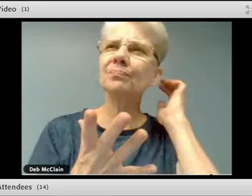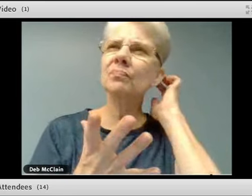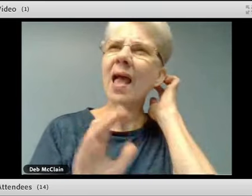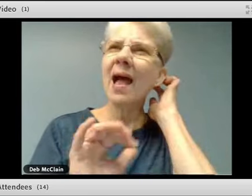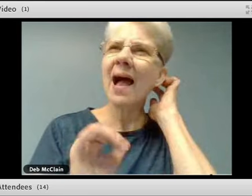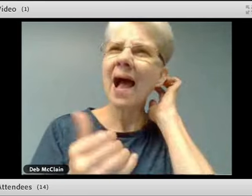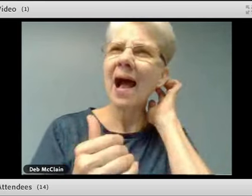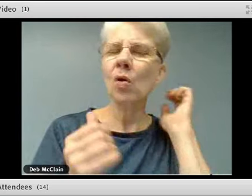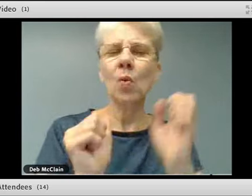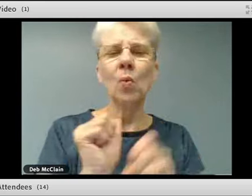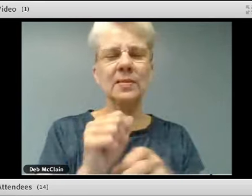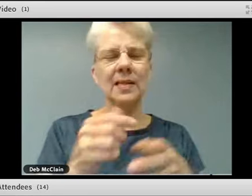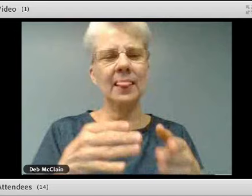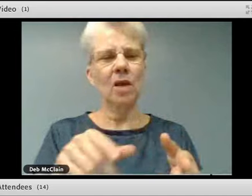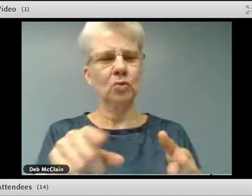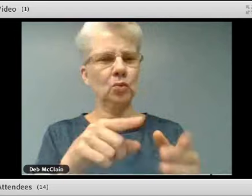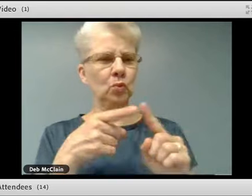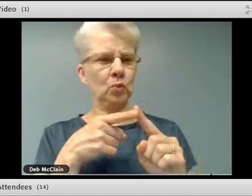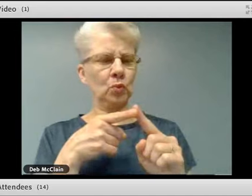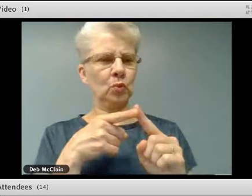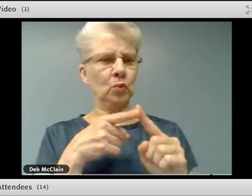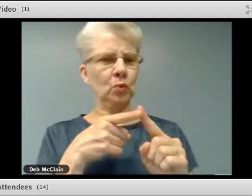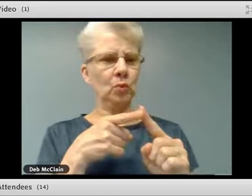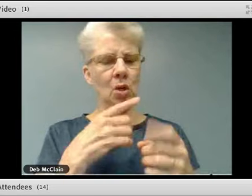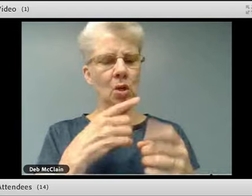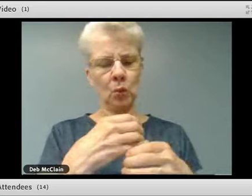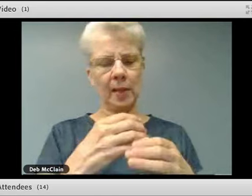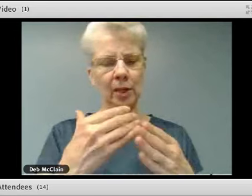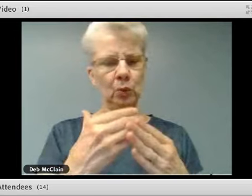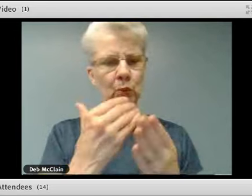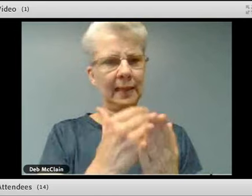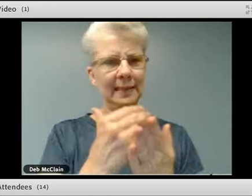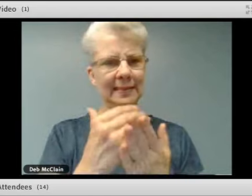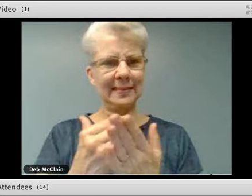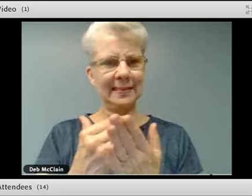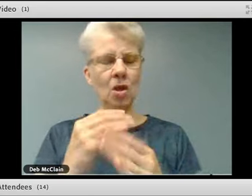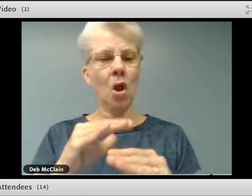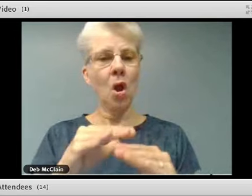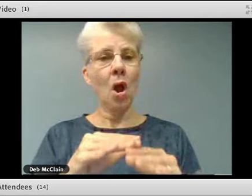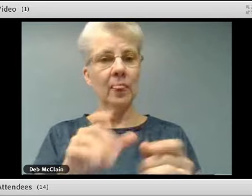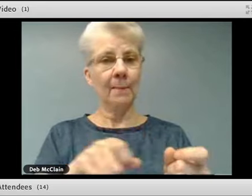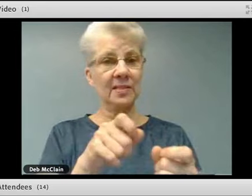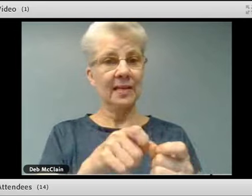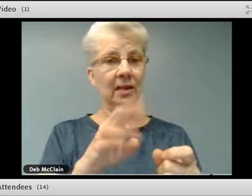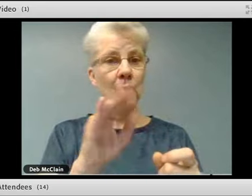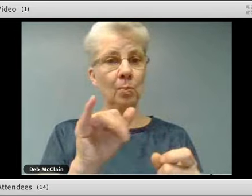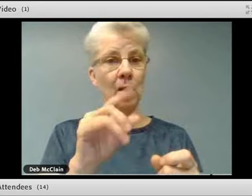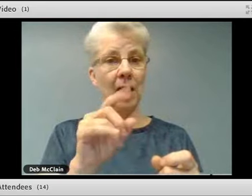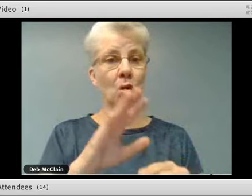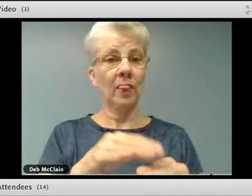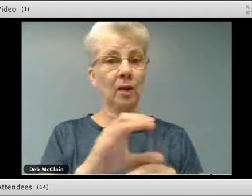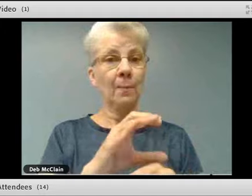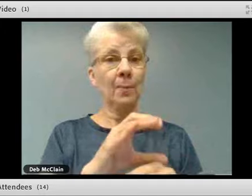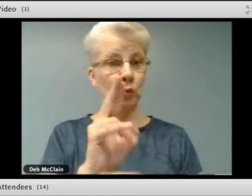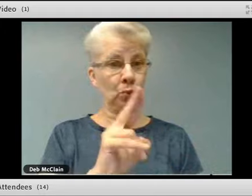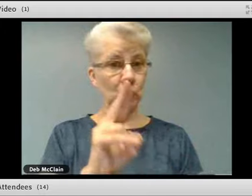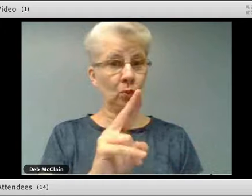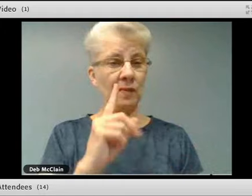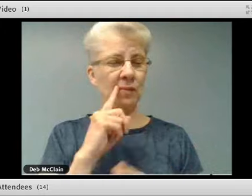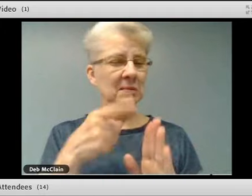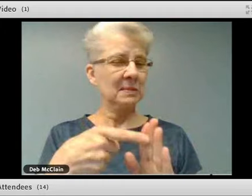it allows for you to privately create new lists on the particular browser on the computer that you're on. So